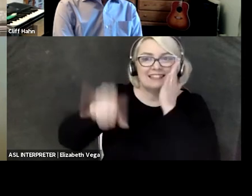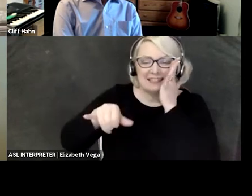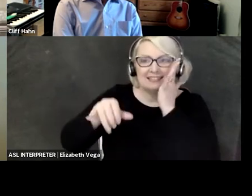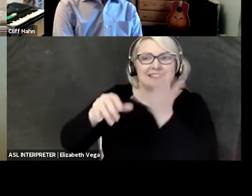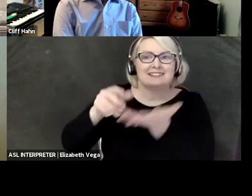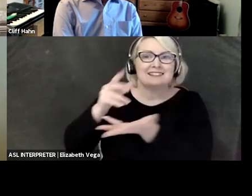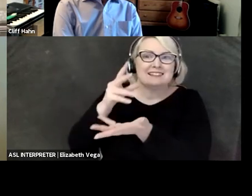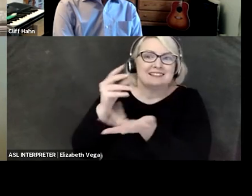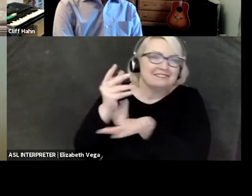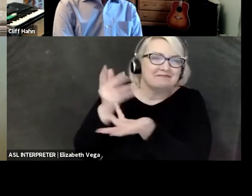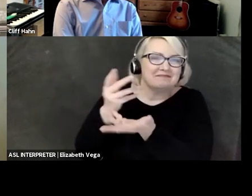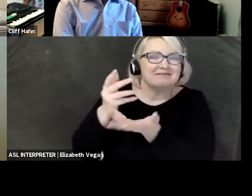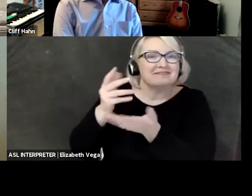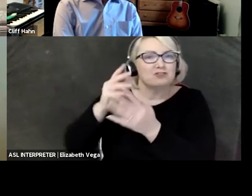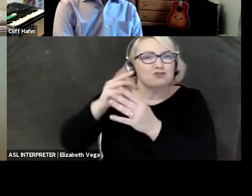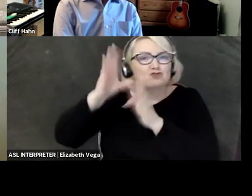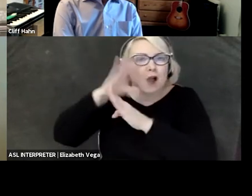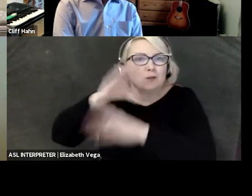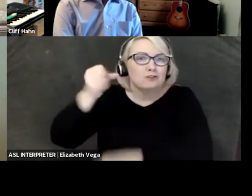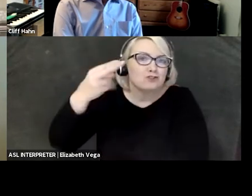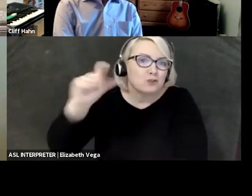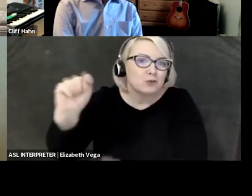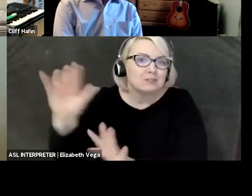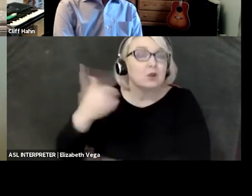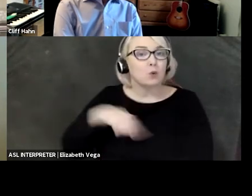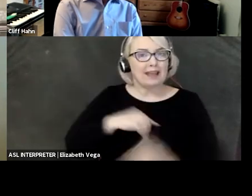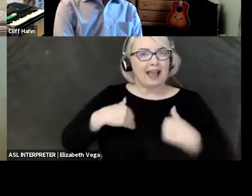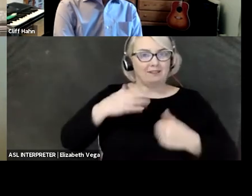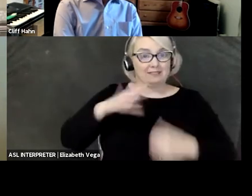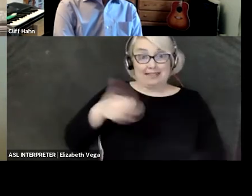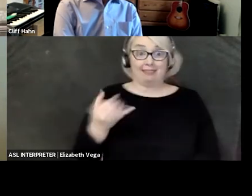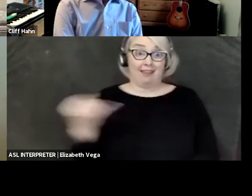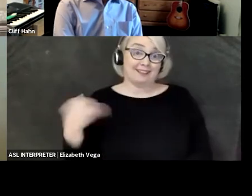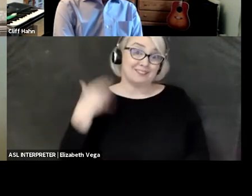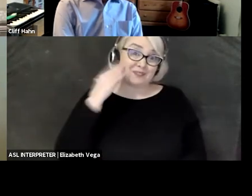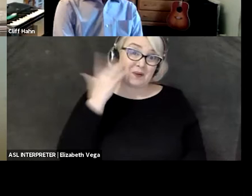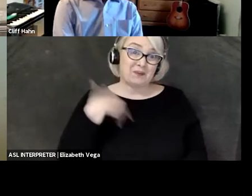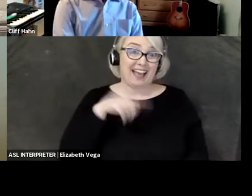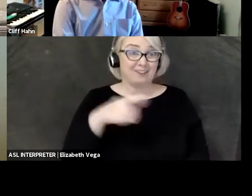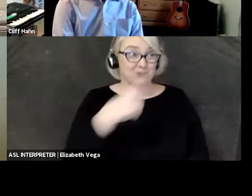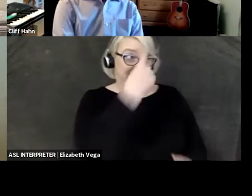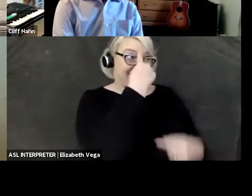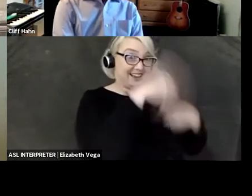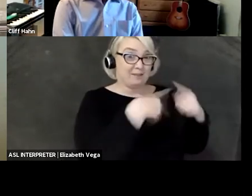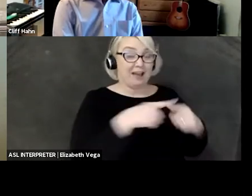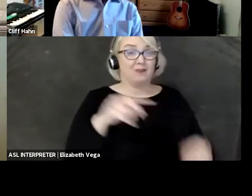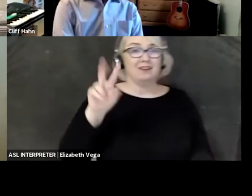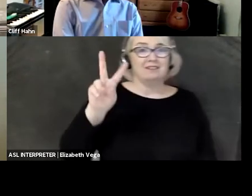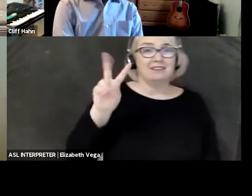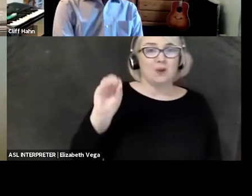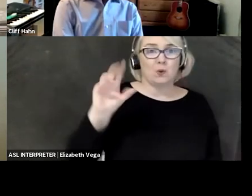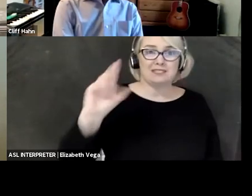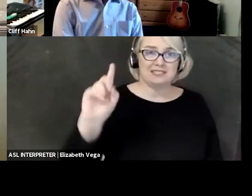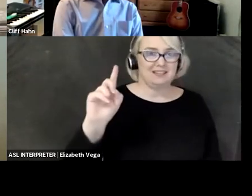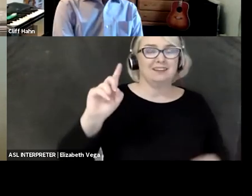again. Keeping in mind that we have deadlines that we need to hit, because at this point we need to think about, you know, VOD platforms need this